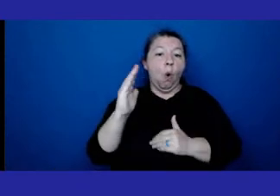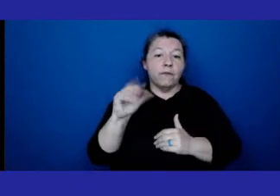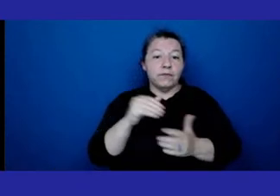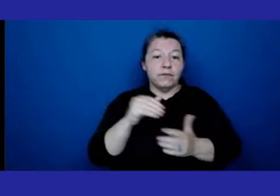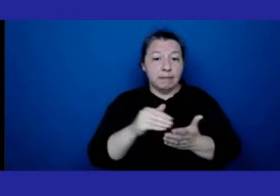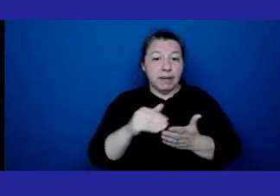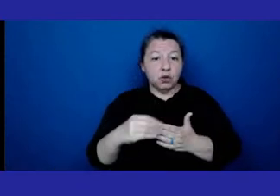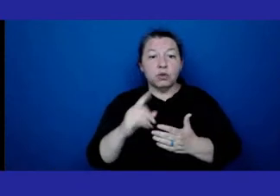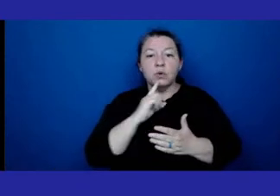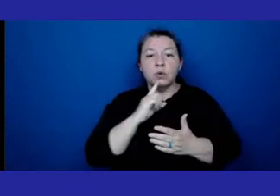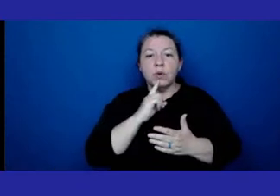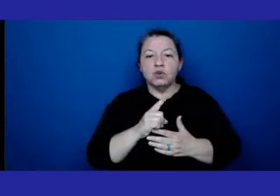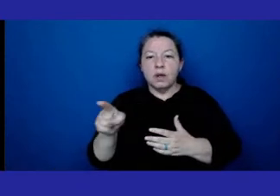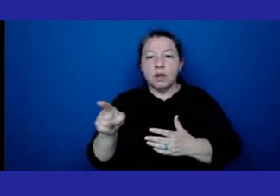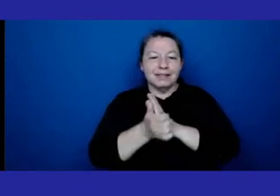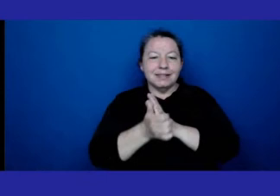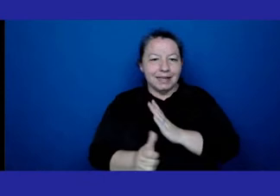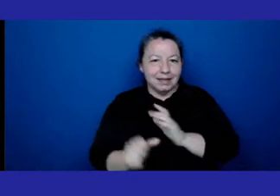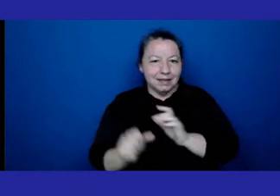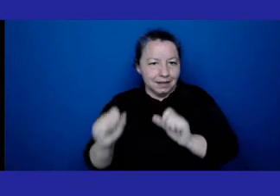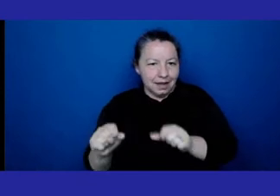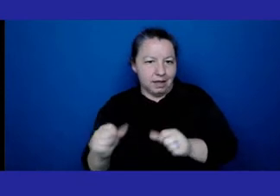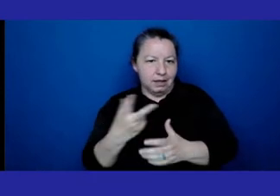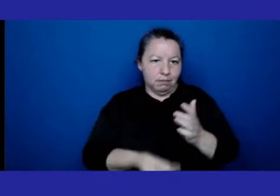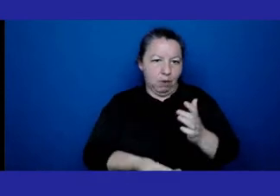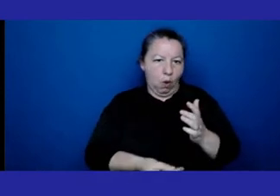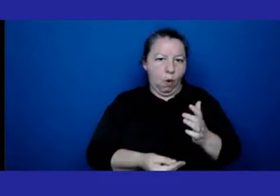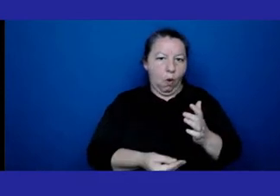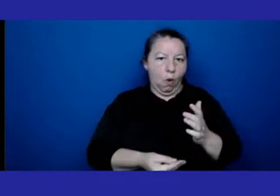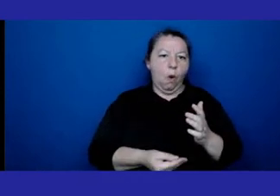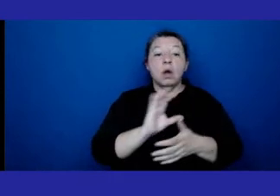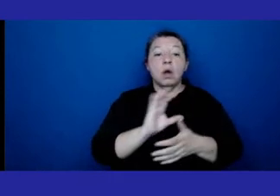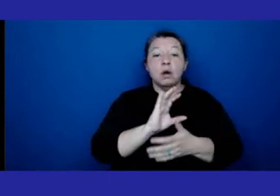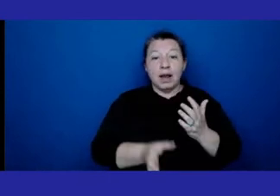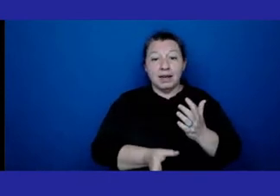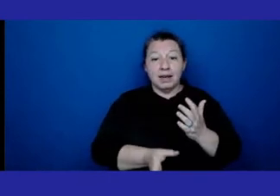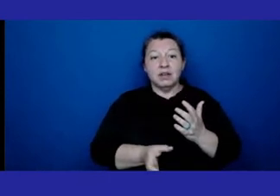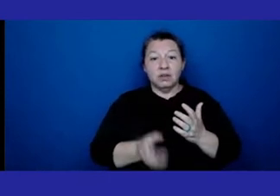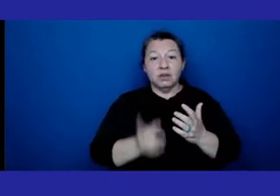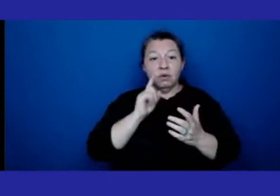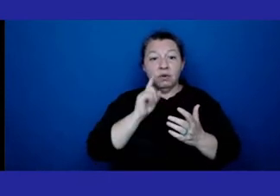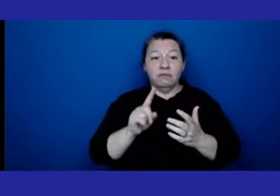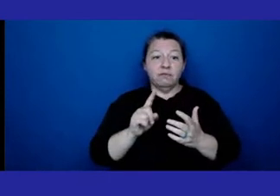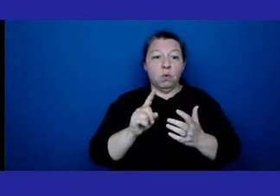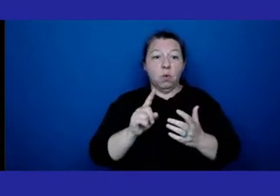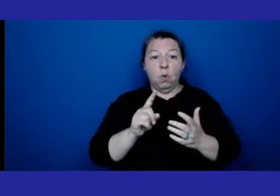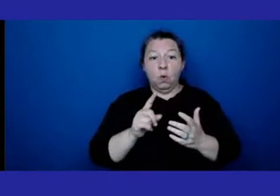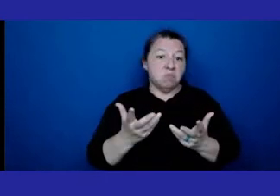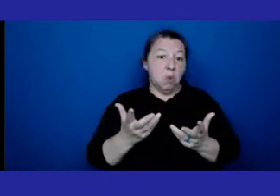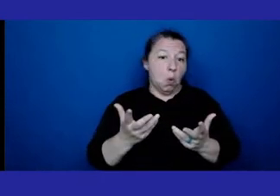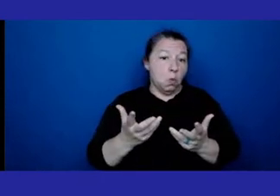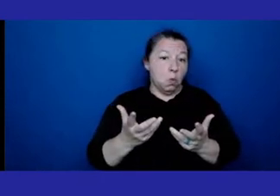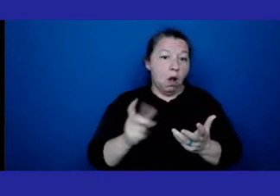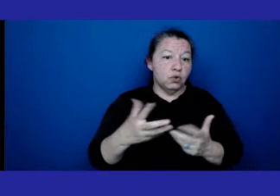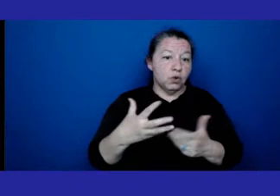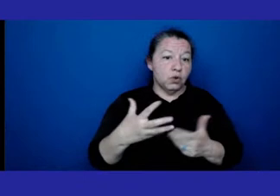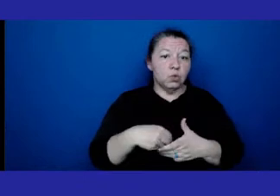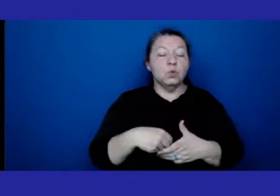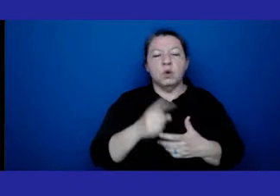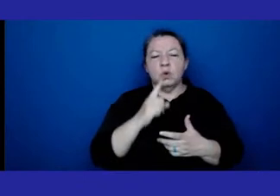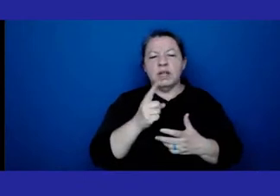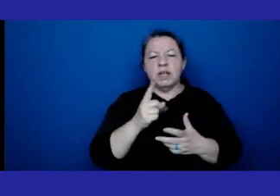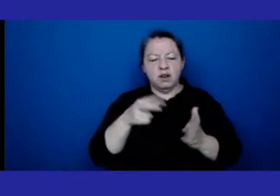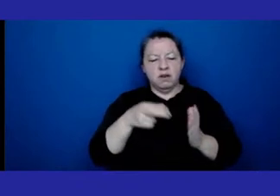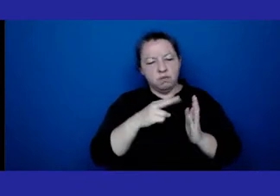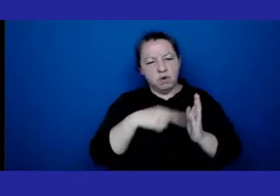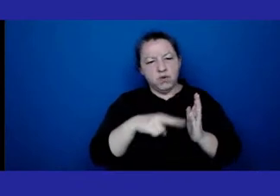their skill set and capabilities. Our criteria in a substantive manner in reviewing the proposals, we're really looking at